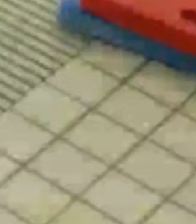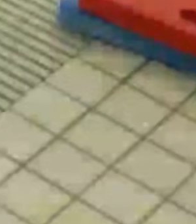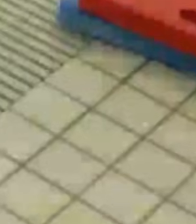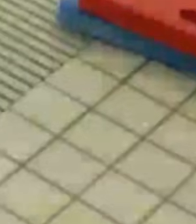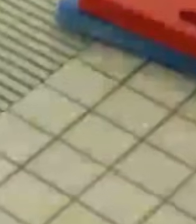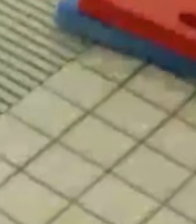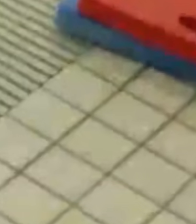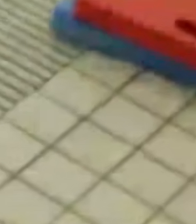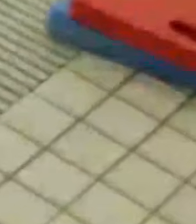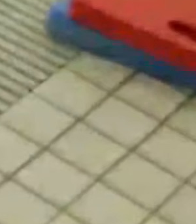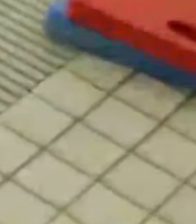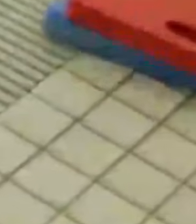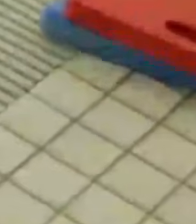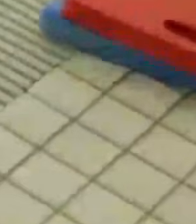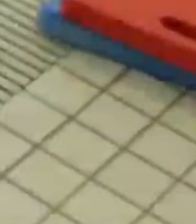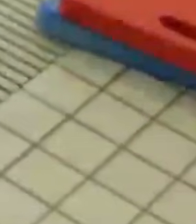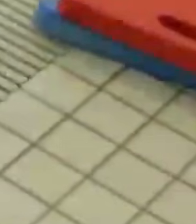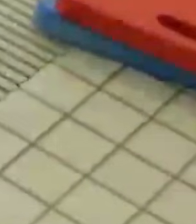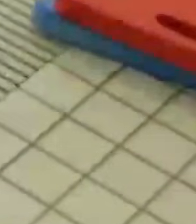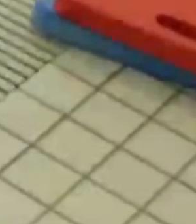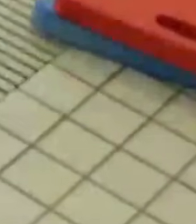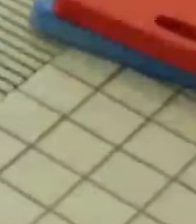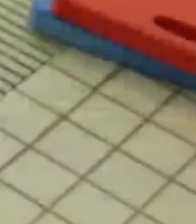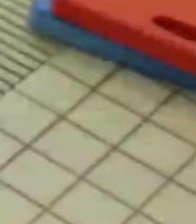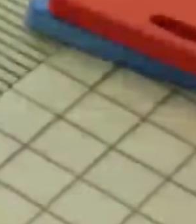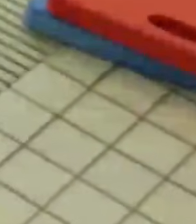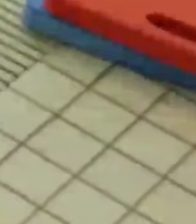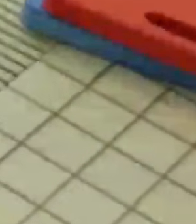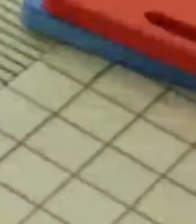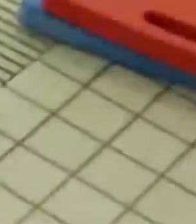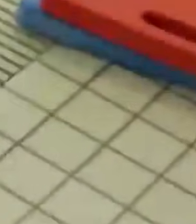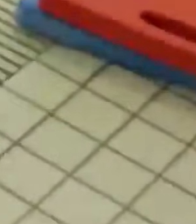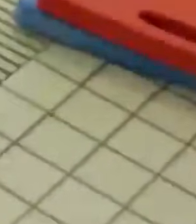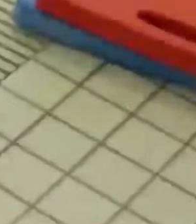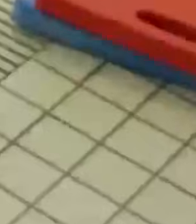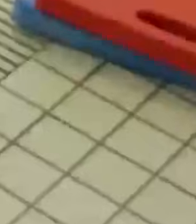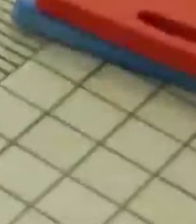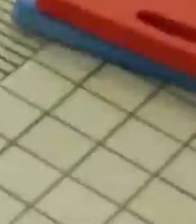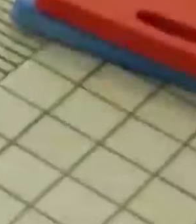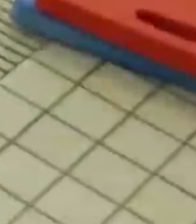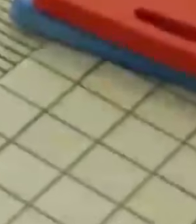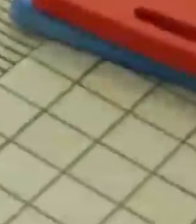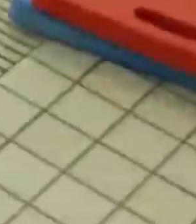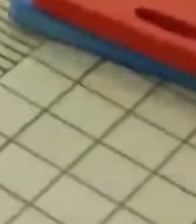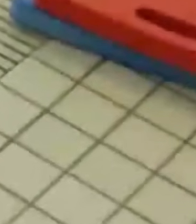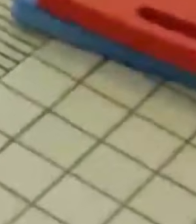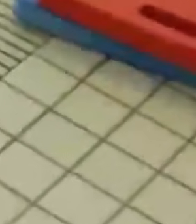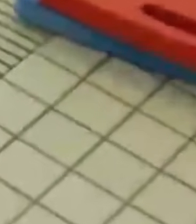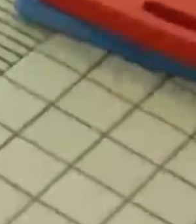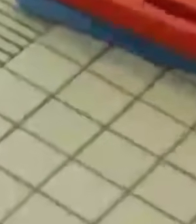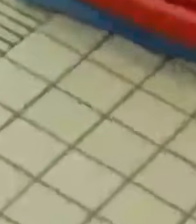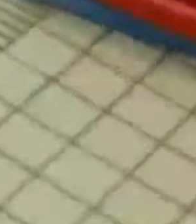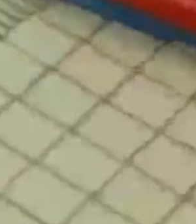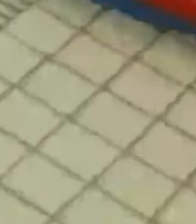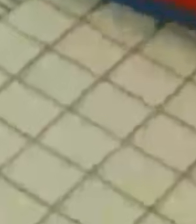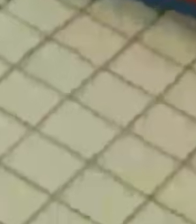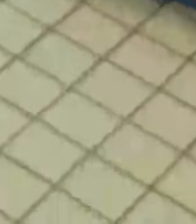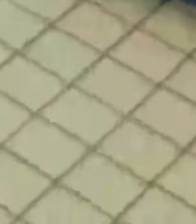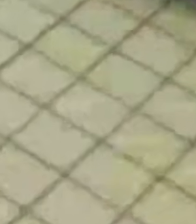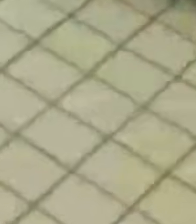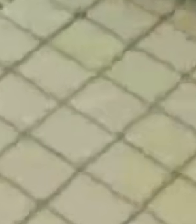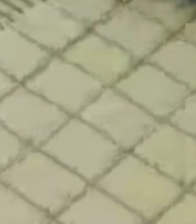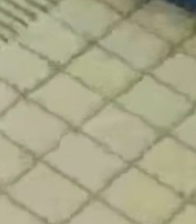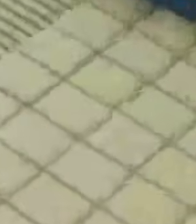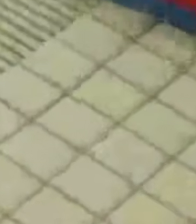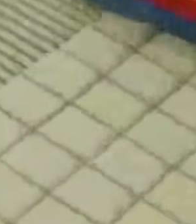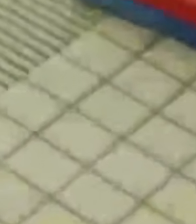I'm going to start off with doing a backglide that's assisted by the instructor. It looks like this, okay? So Kira, right over here, take a look at what